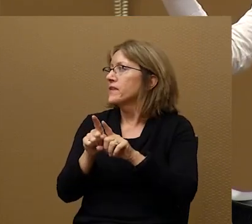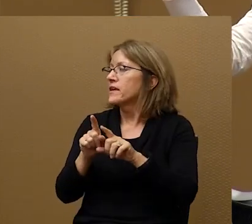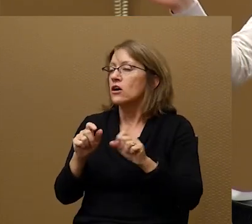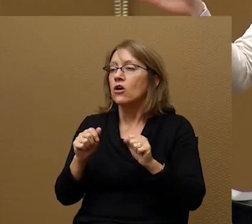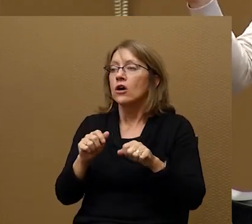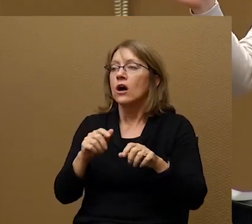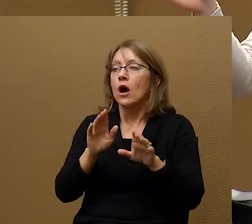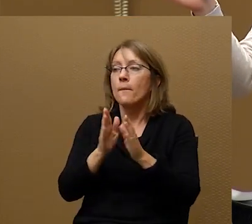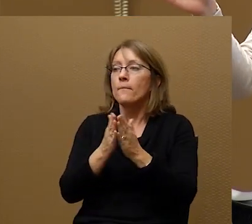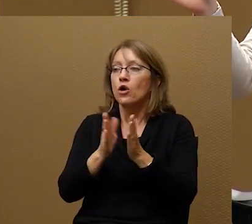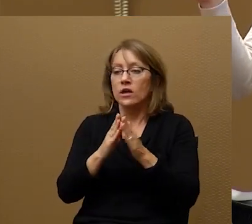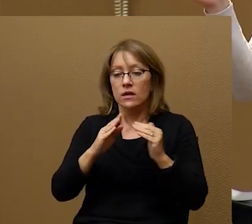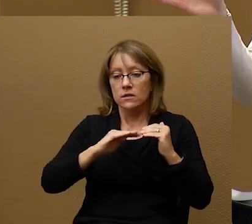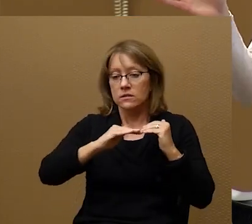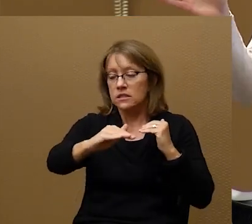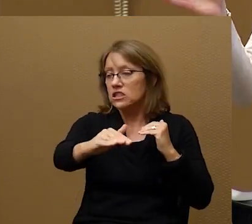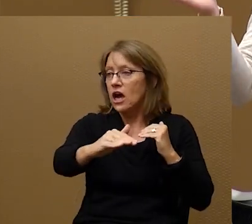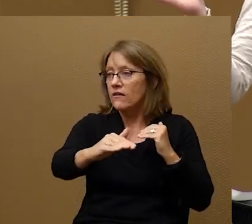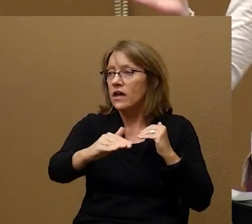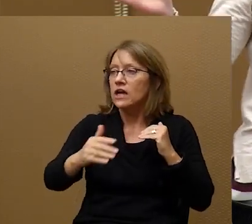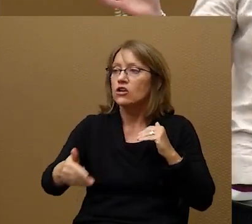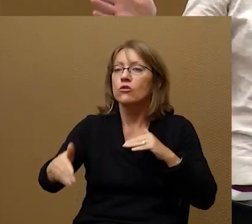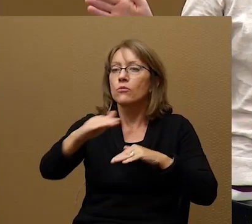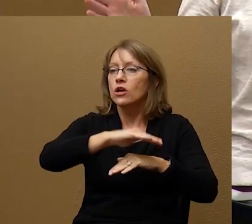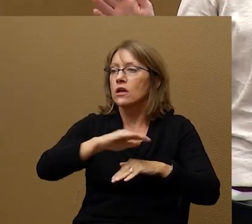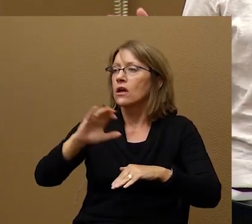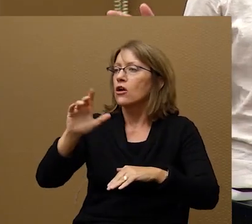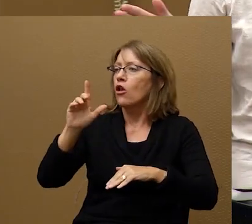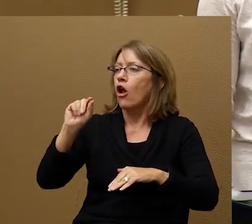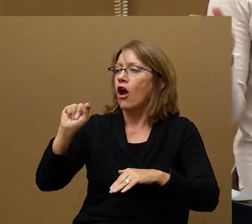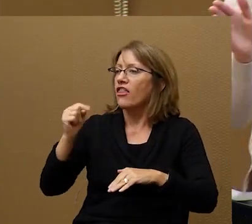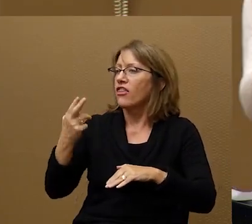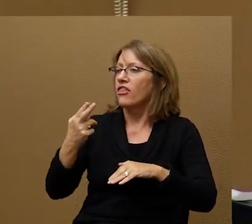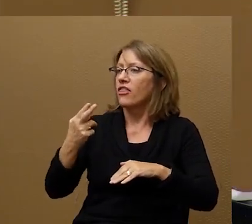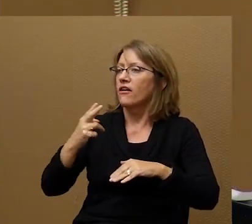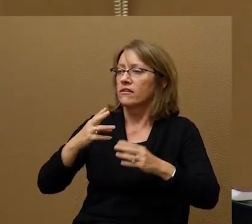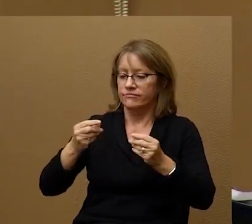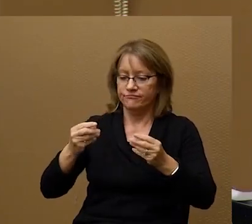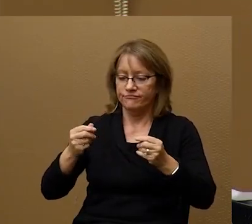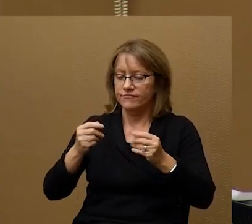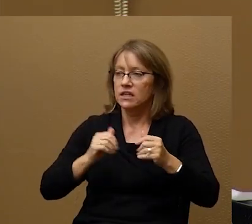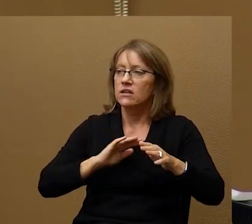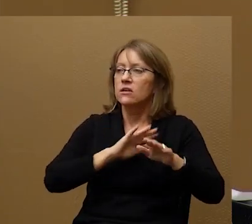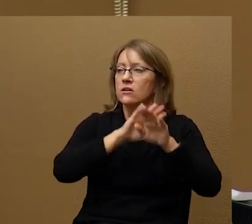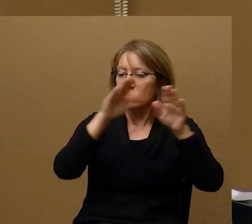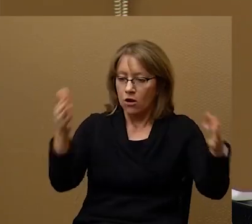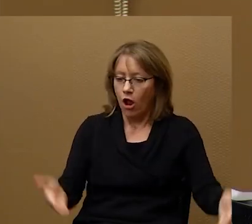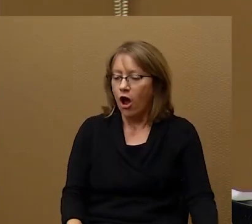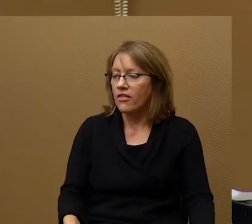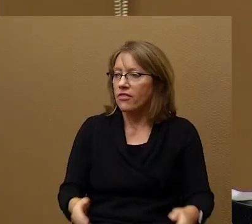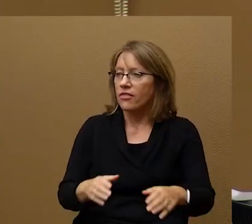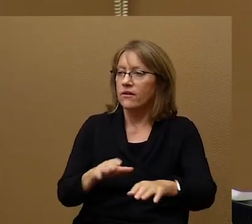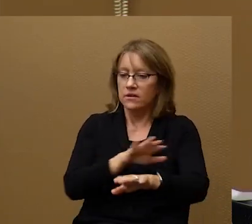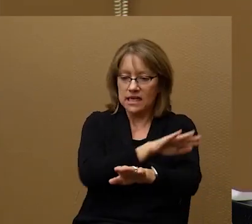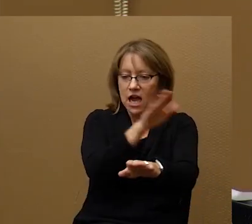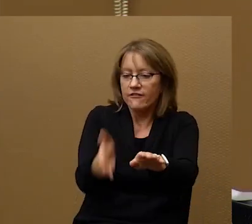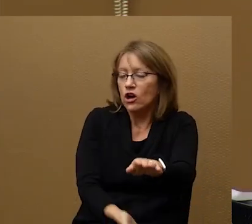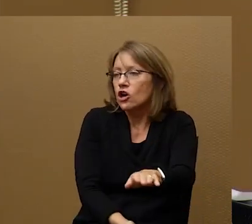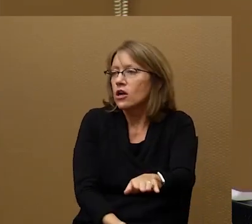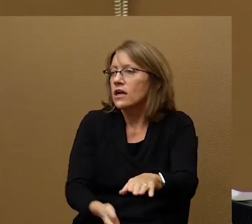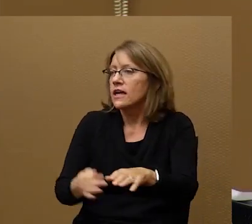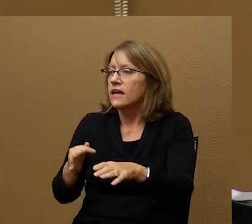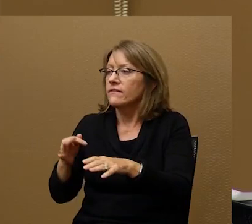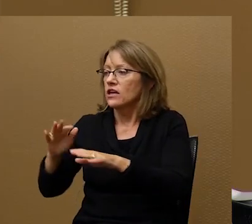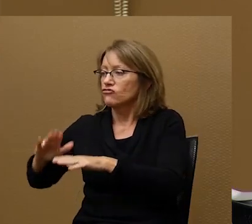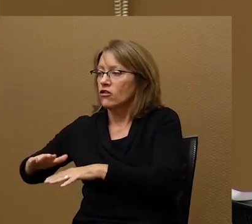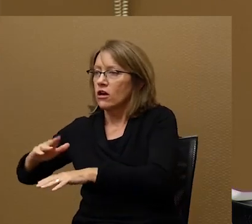on bookcases and stuff, which is super cheap. You could go to the store and just put cloth on bookcases. So then if a child is